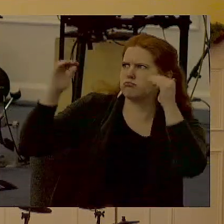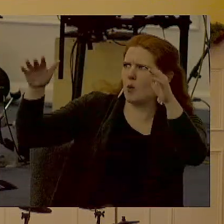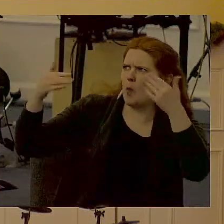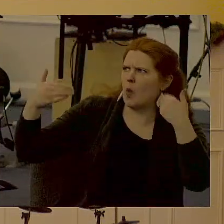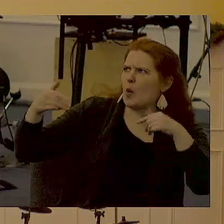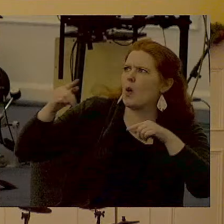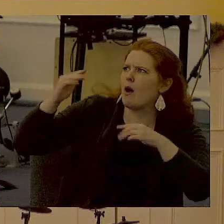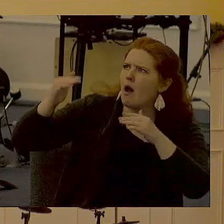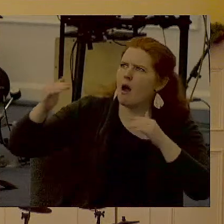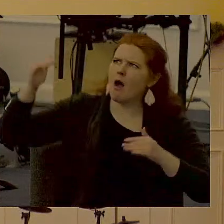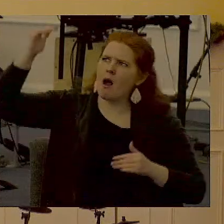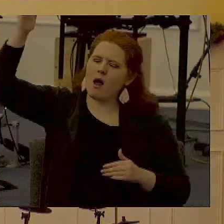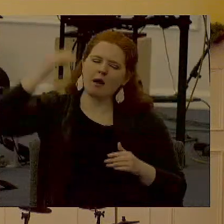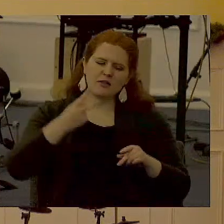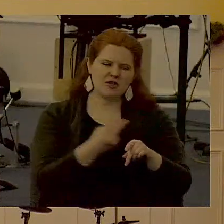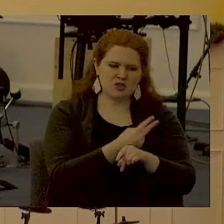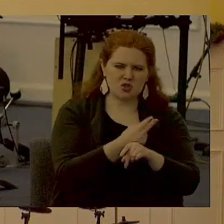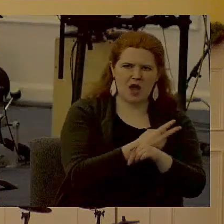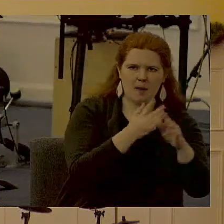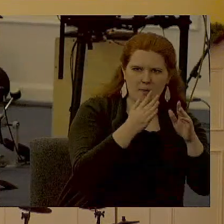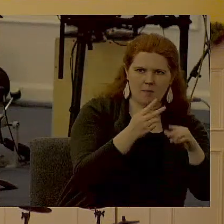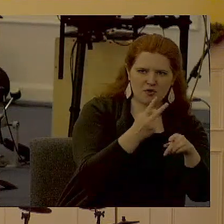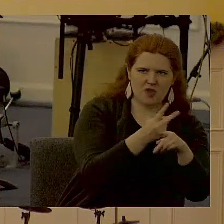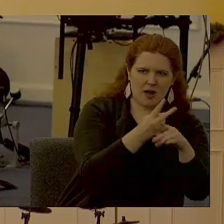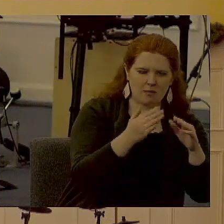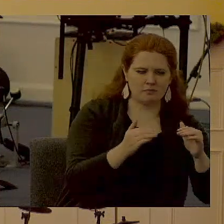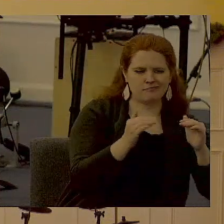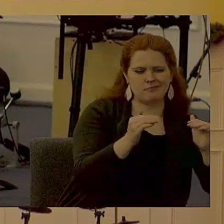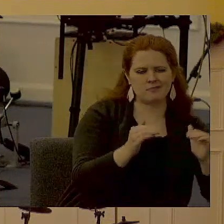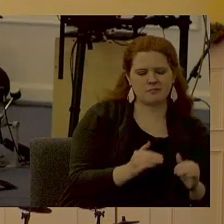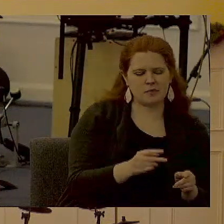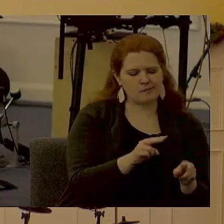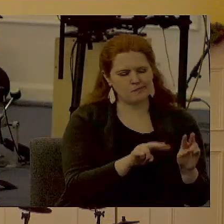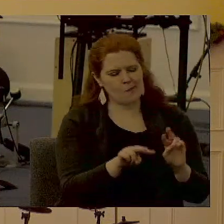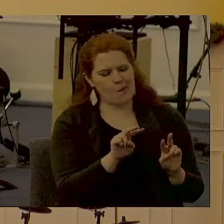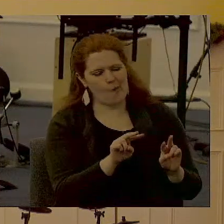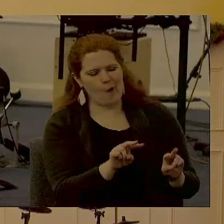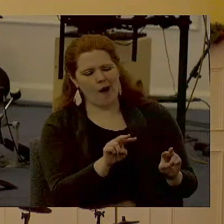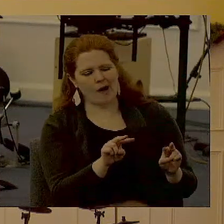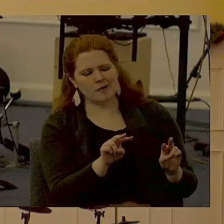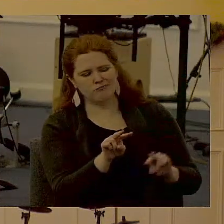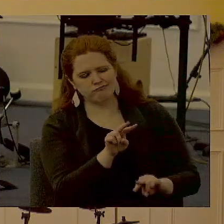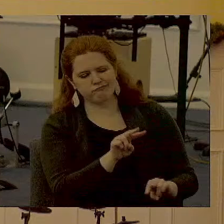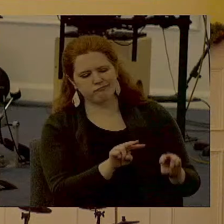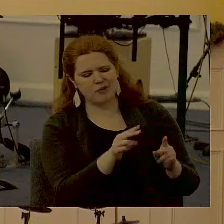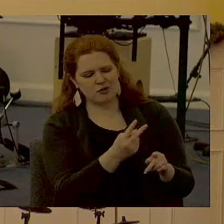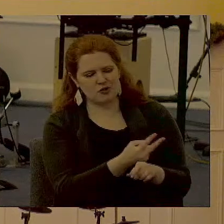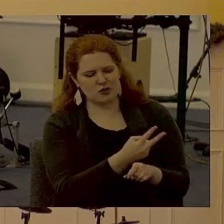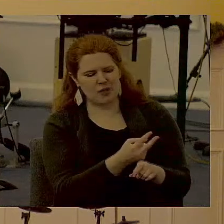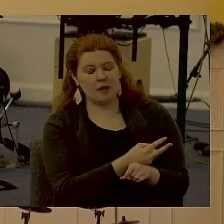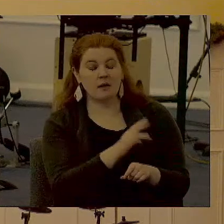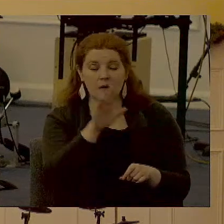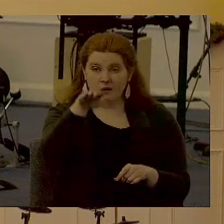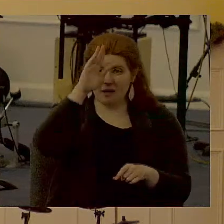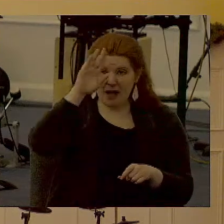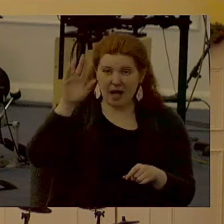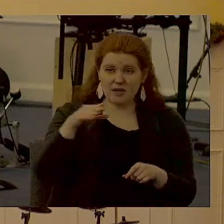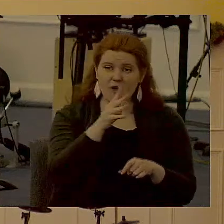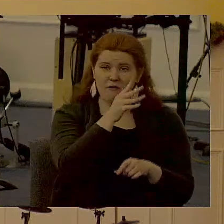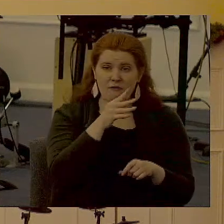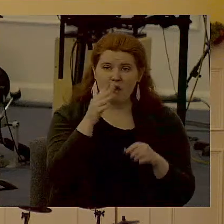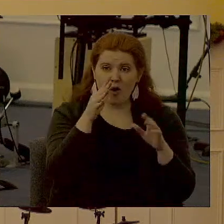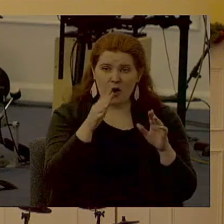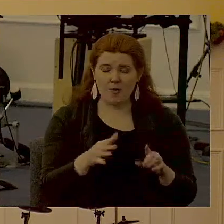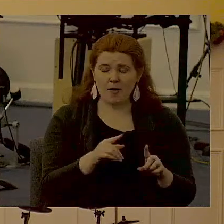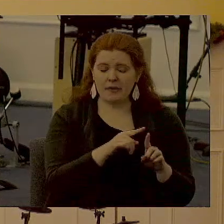they're shepherds, they're actually in the middle of a shift watching the sheep. You know, I've known farmers who